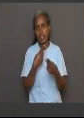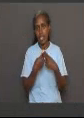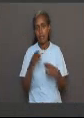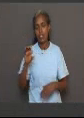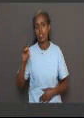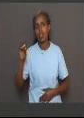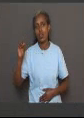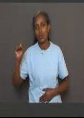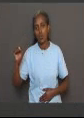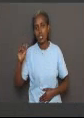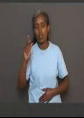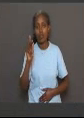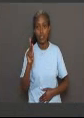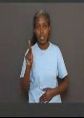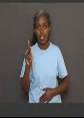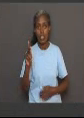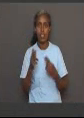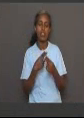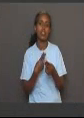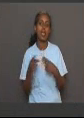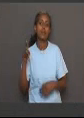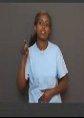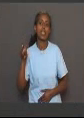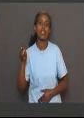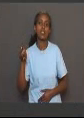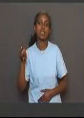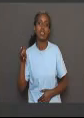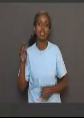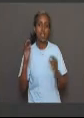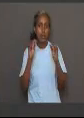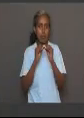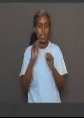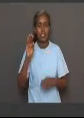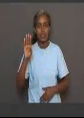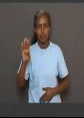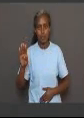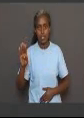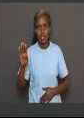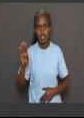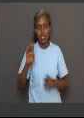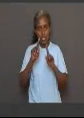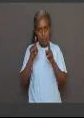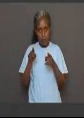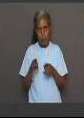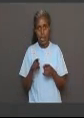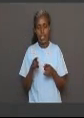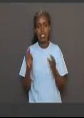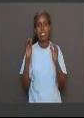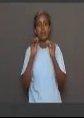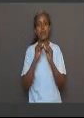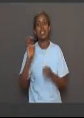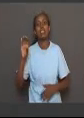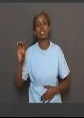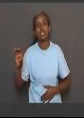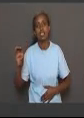the cosine of k times x plus b in brackets plus